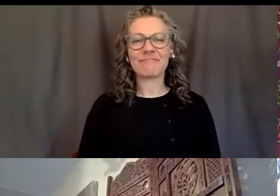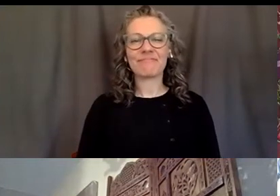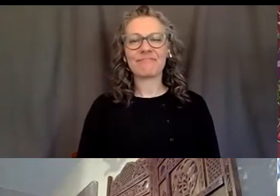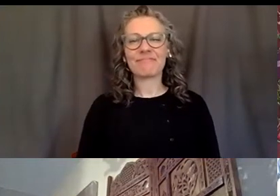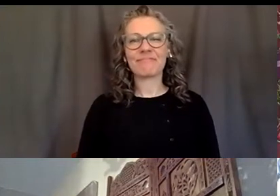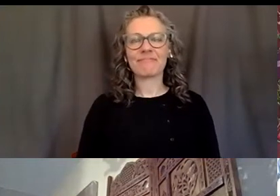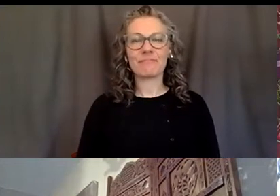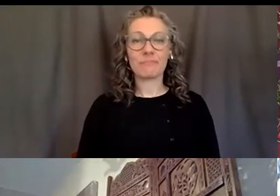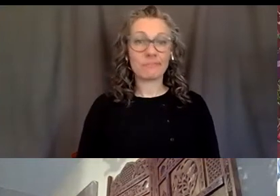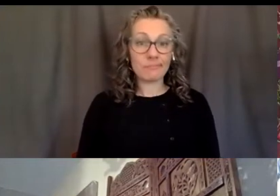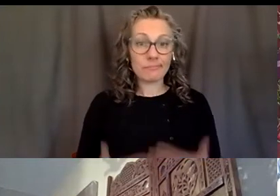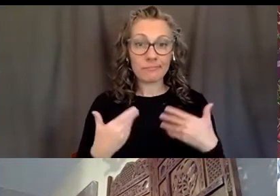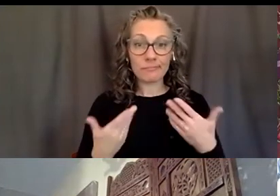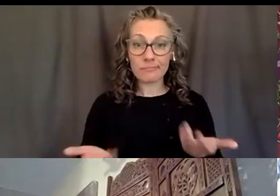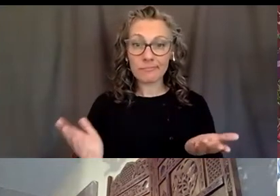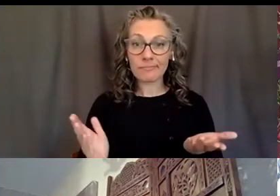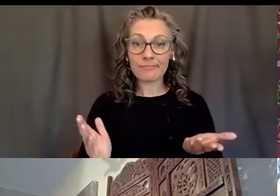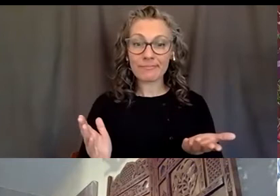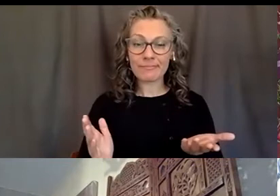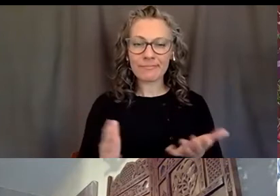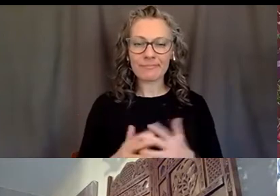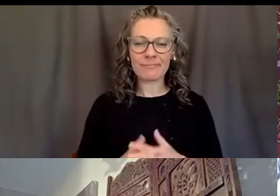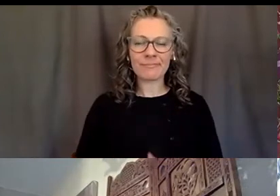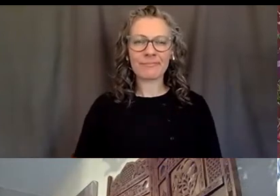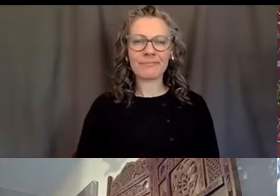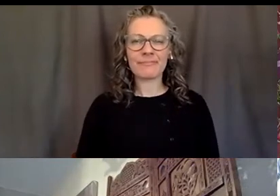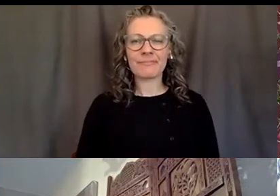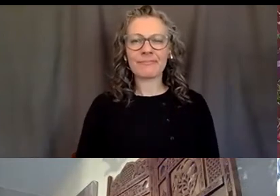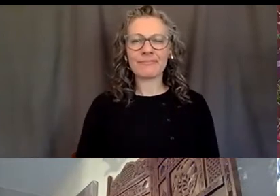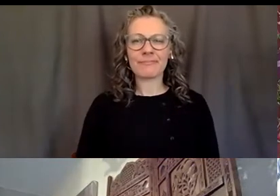Nope. Get Sharon up in here.